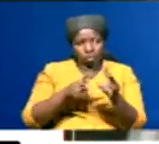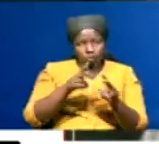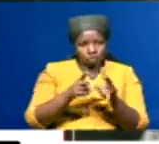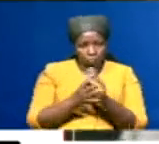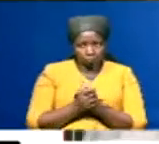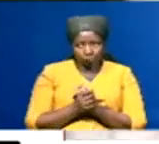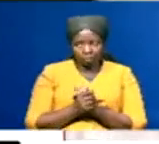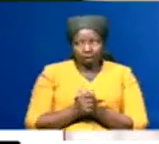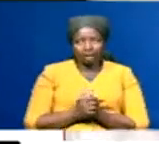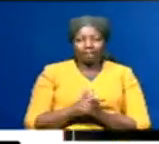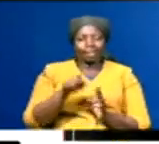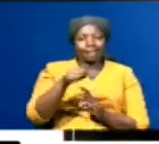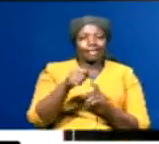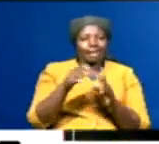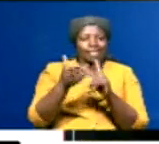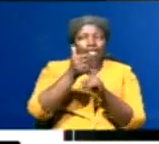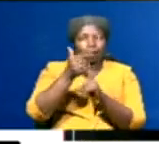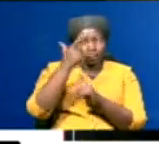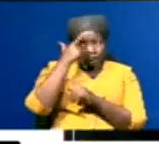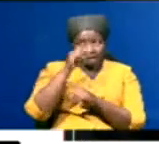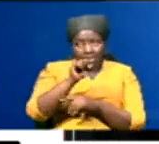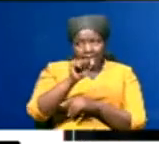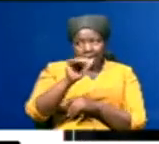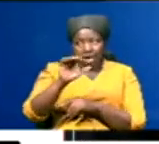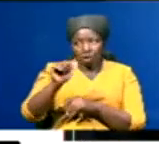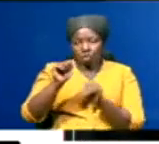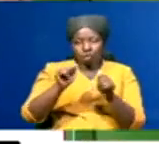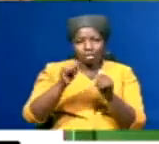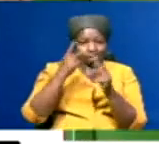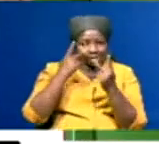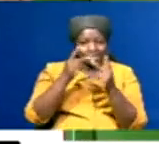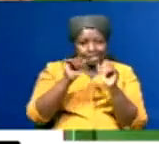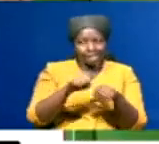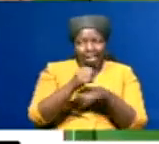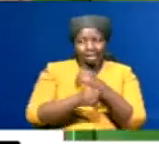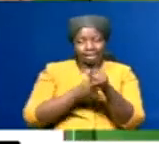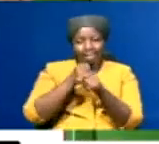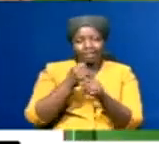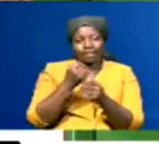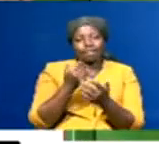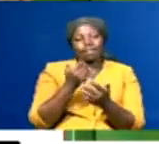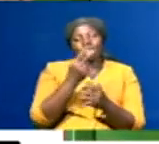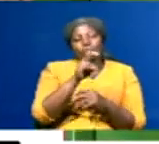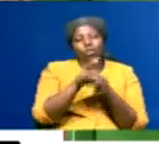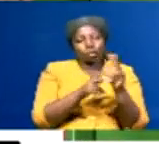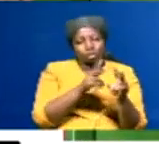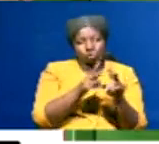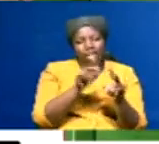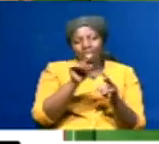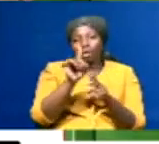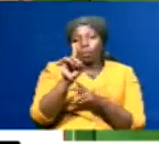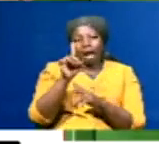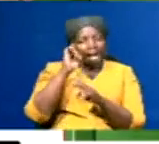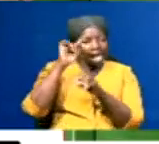The key achievement for the SACCO, which are very notable in the financial year 2022, one is to hit a